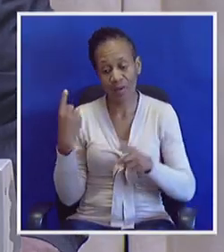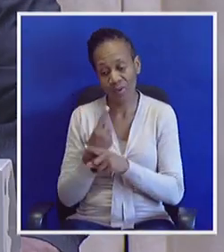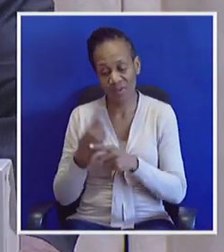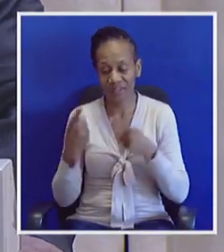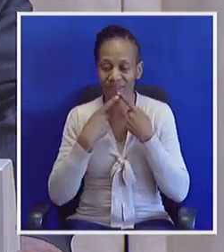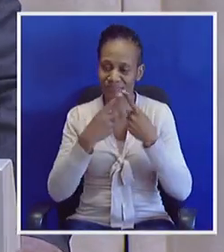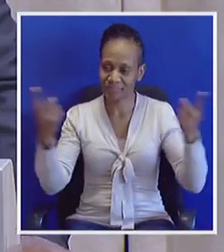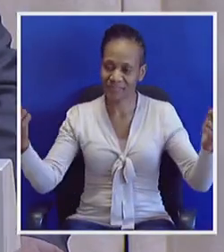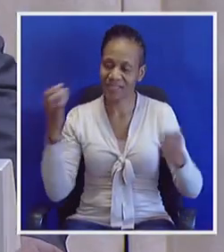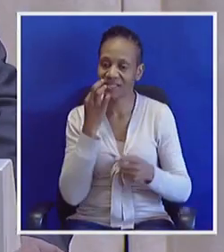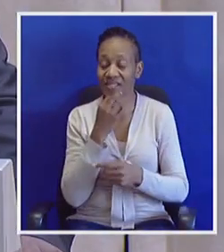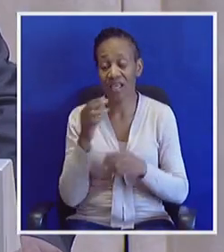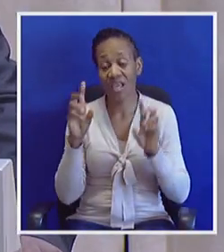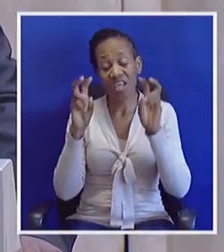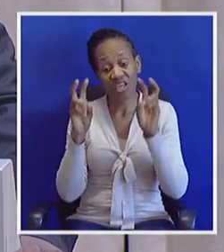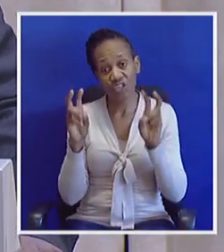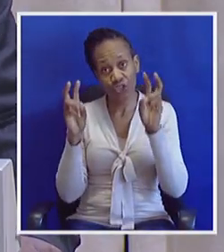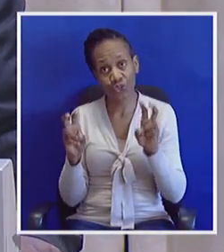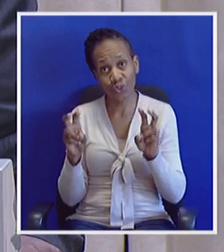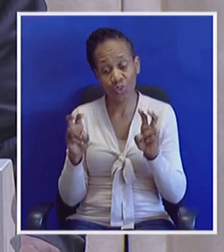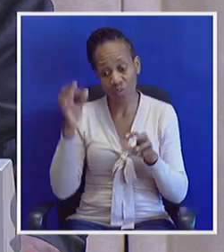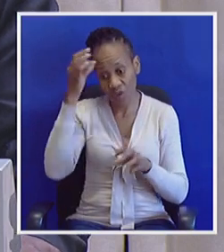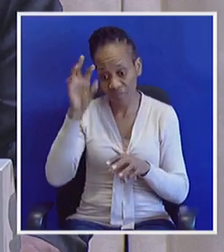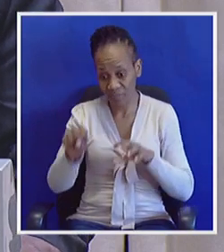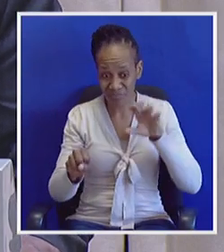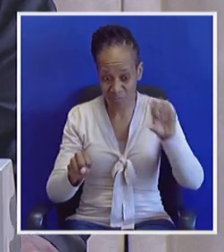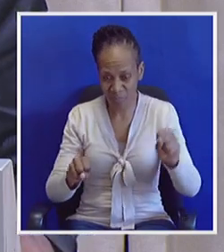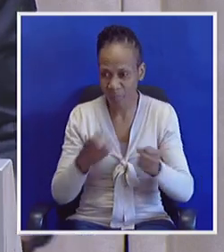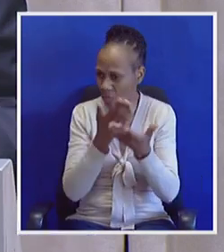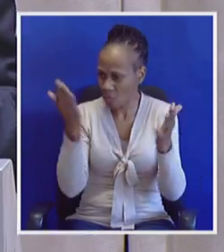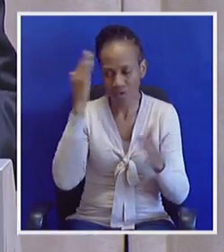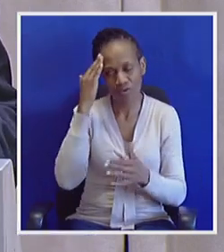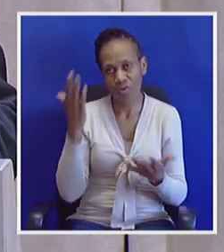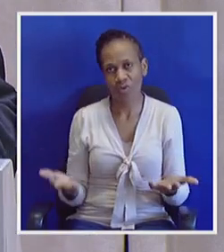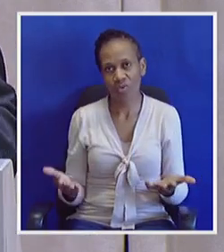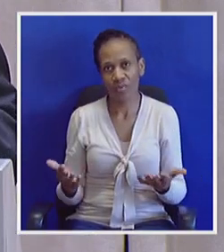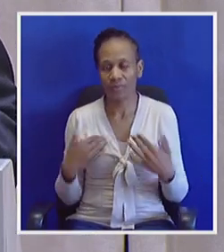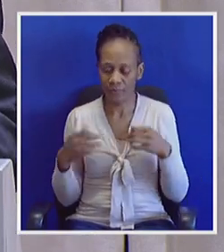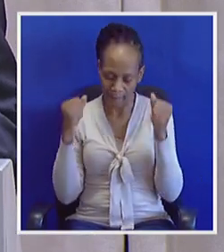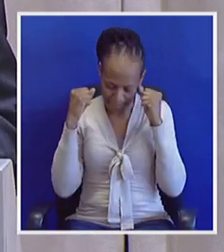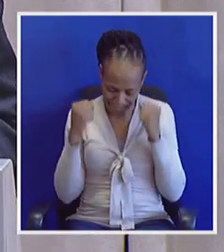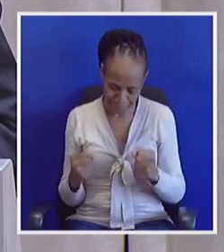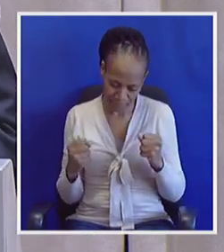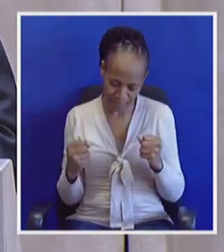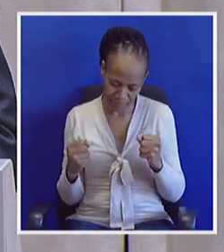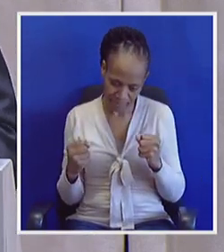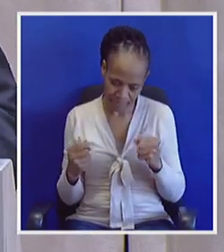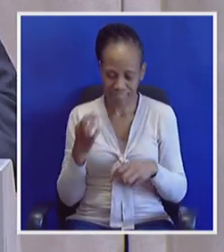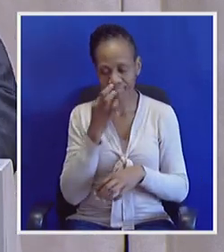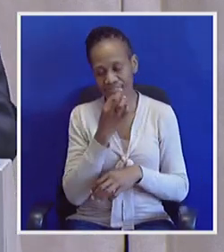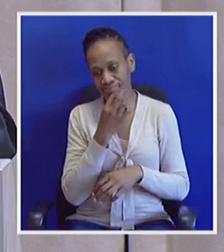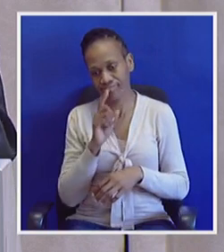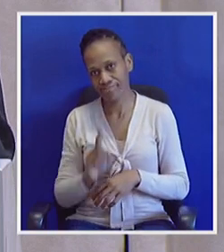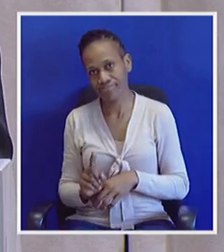issues of state capture is known, and I remain firm on that the